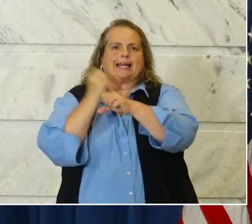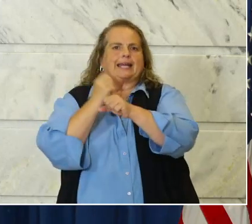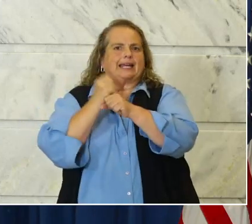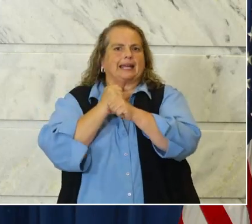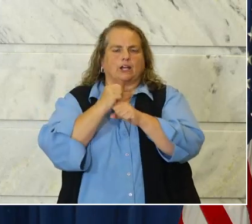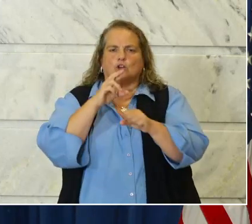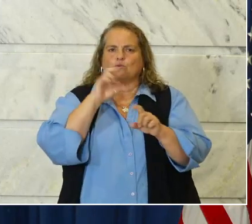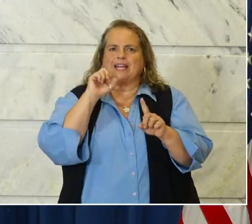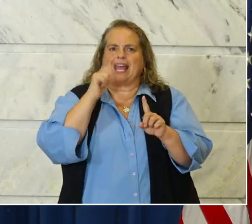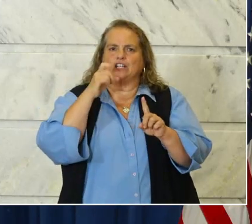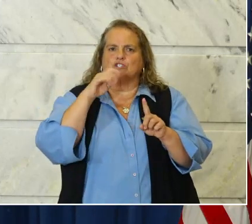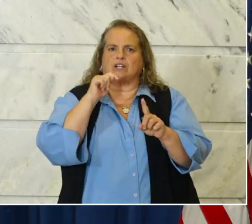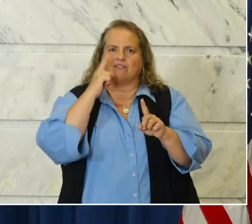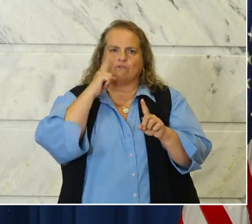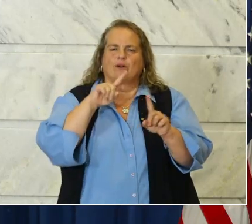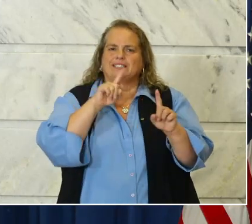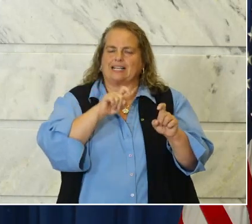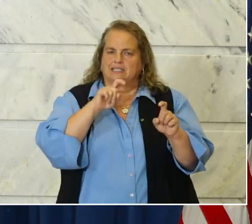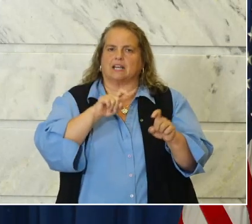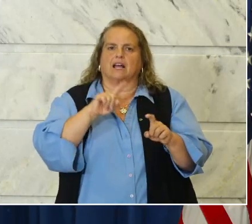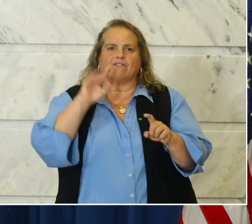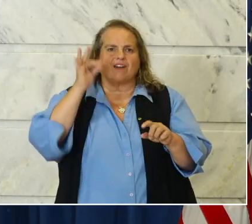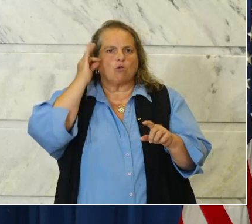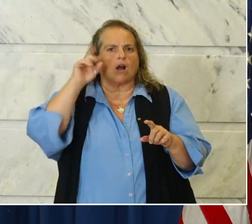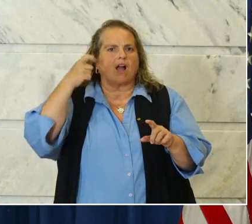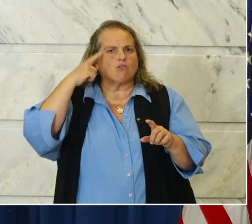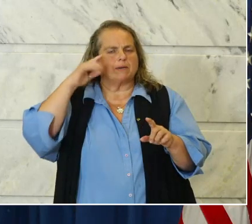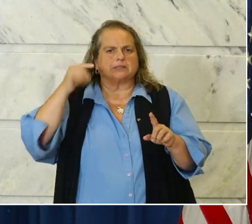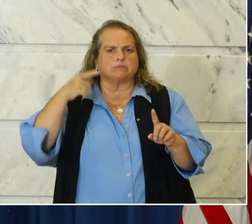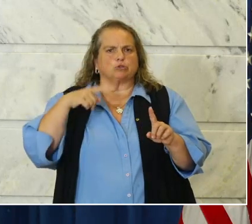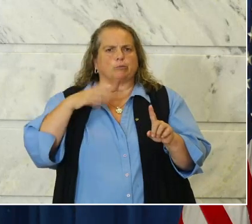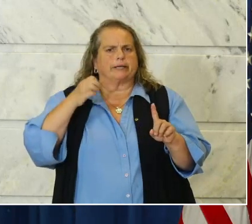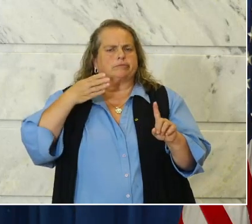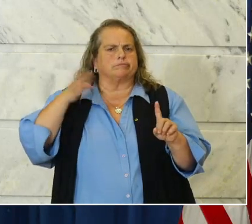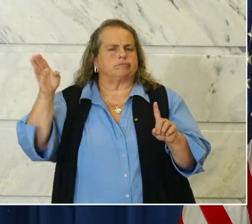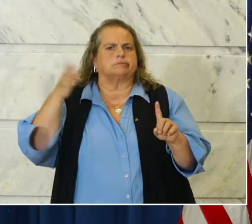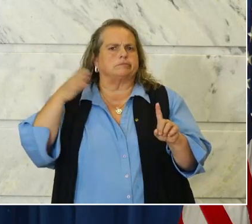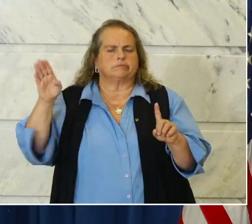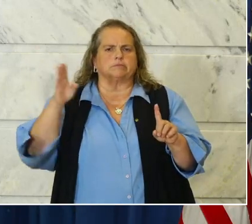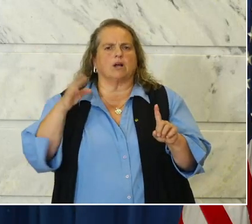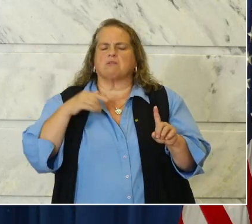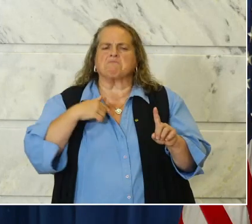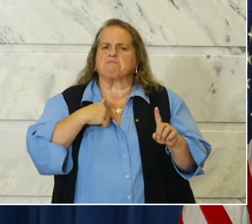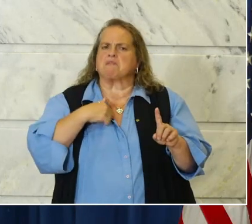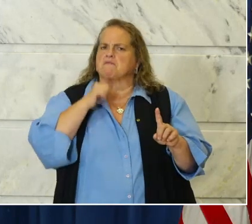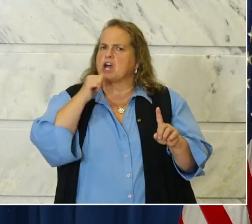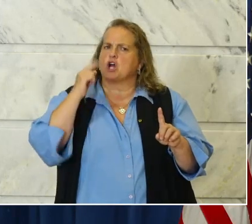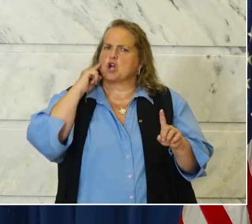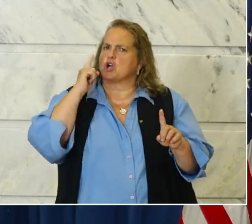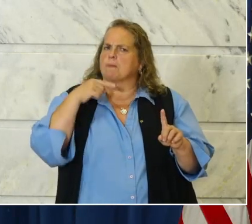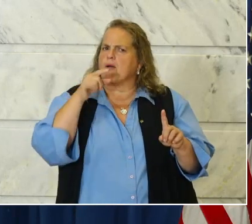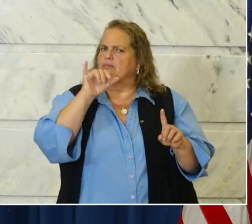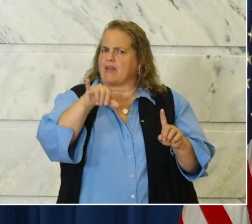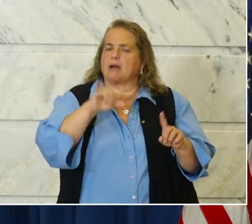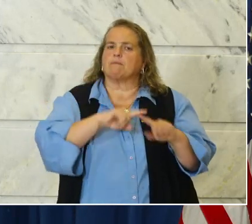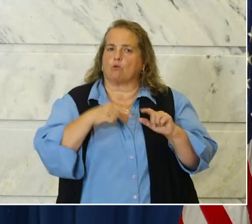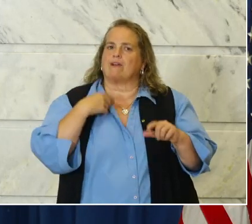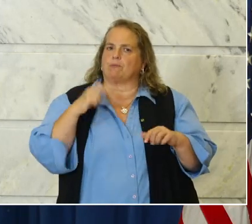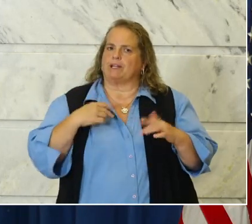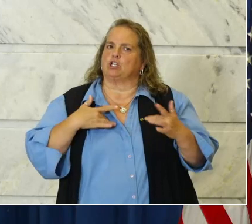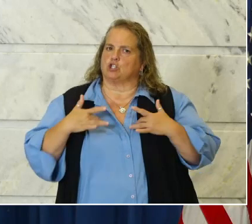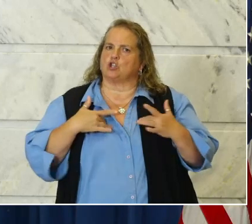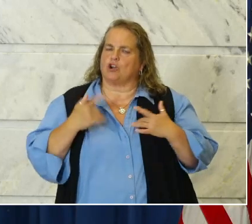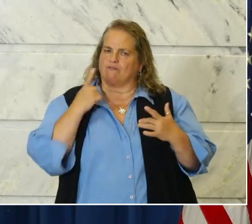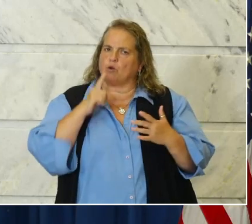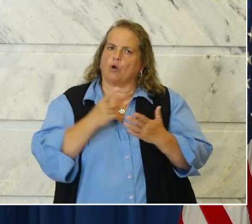have not heard that directly from them. We have been concerned really for a week and a half at least, that there is going